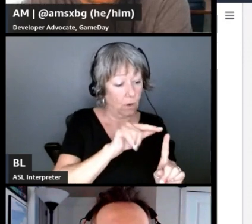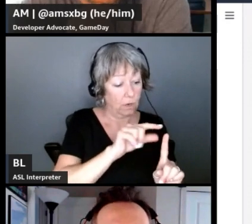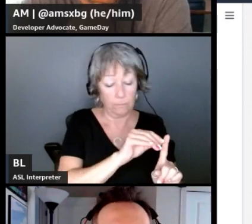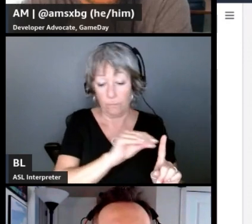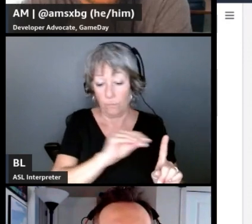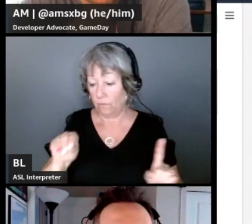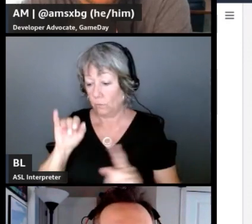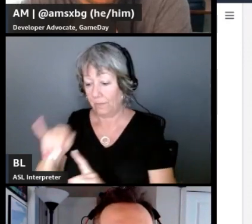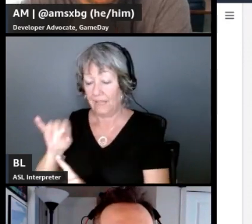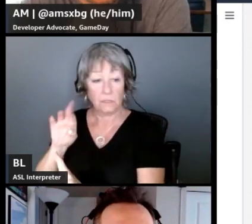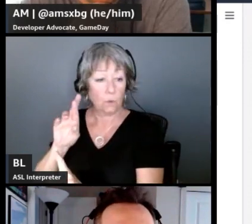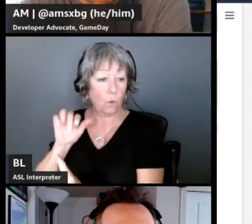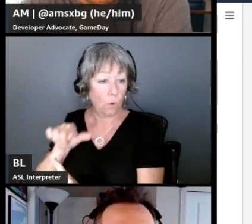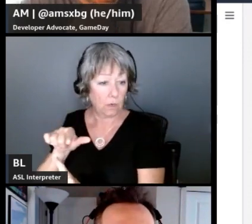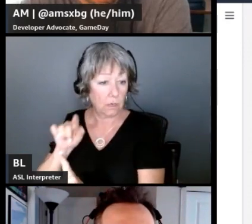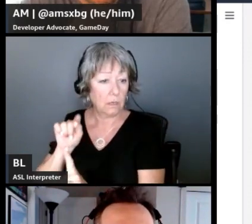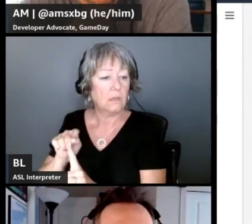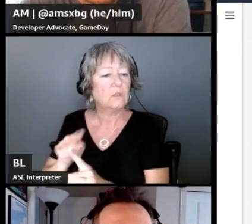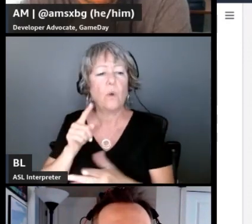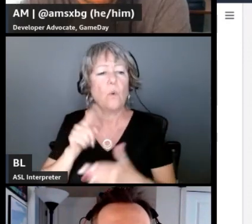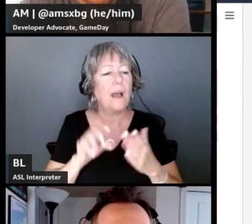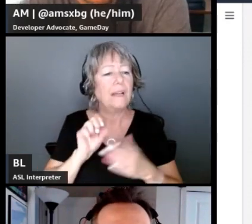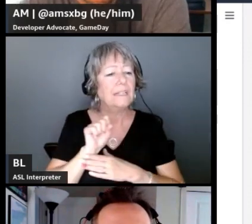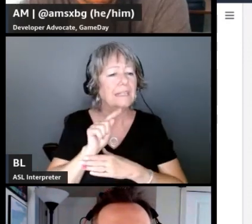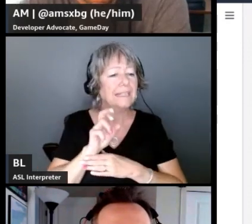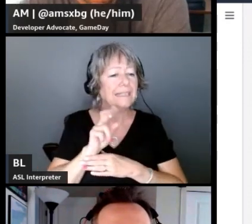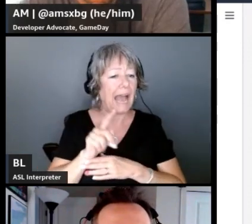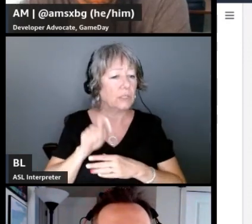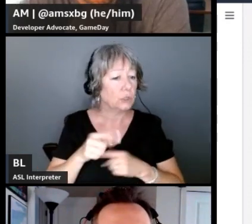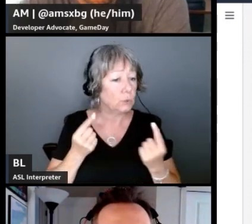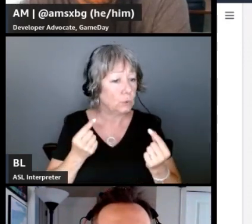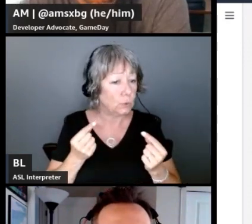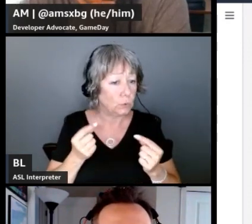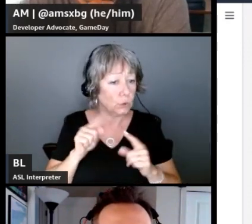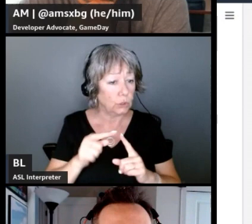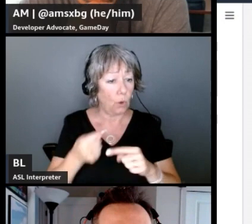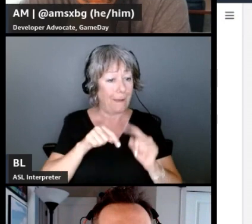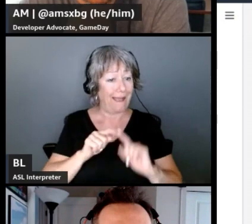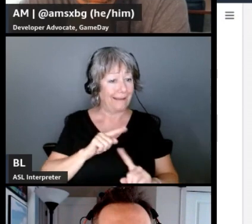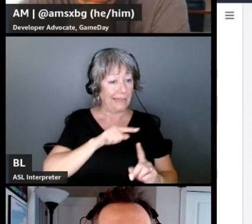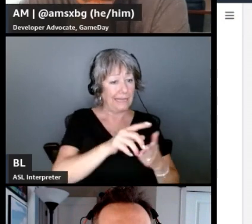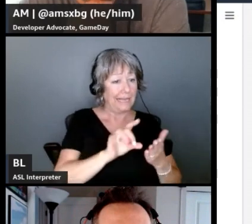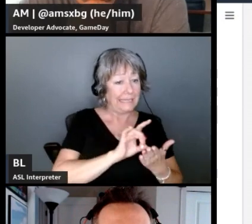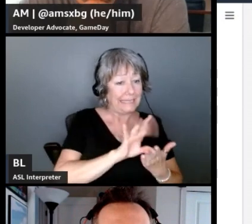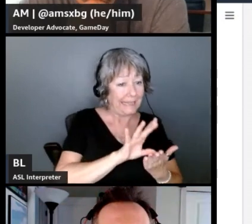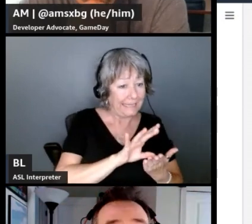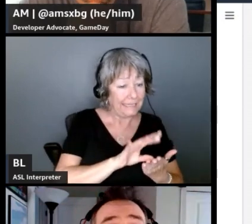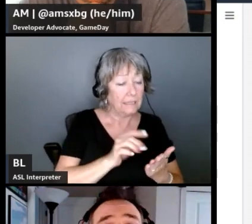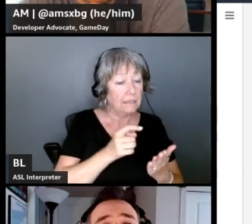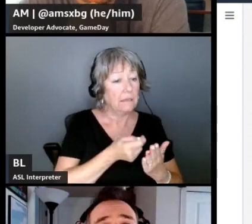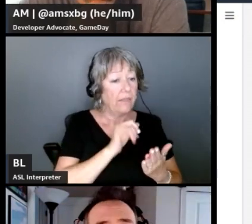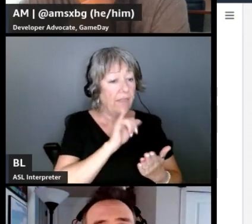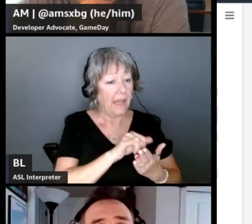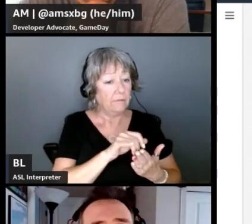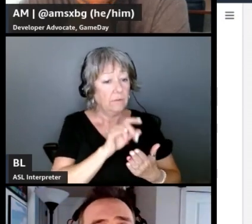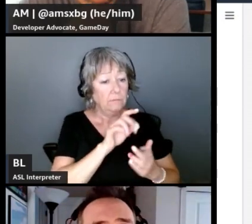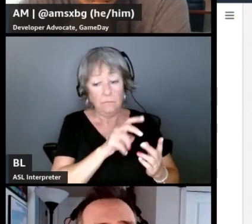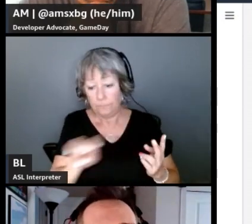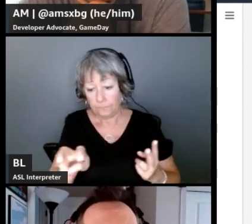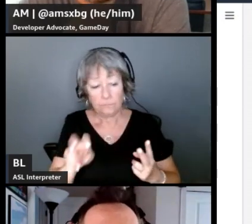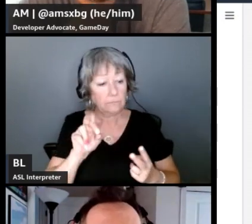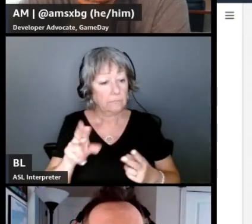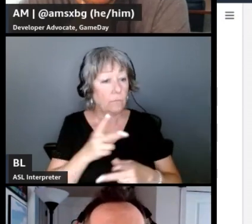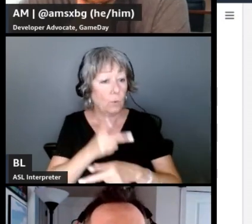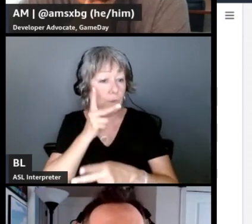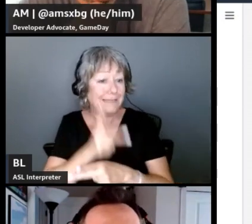be the behavior that StackSet should do? Should StackSet go and delete that stack when you're moving that account from one OU to another OU? Or should we retain that